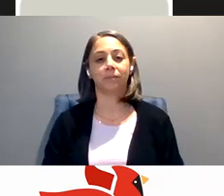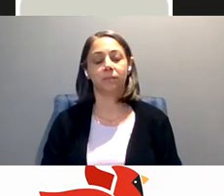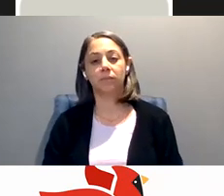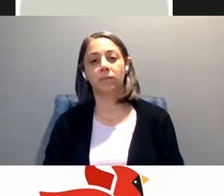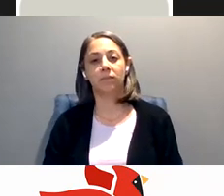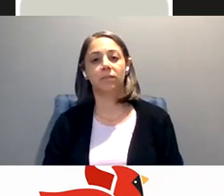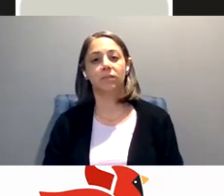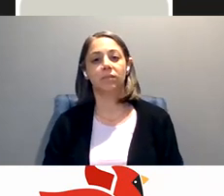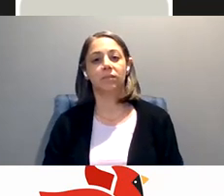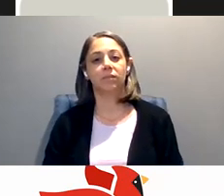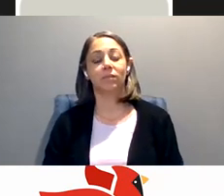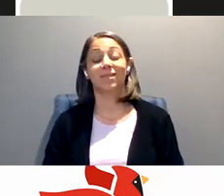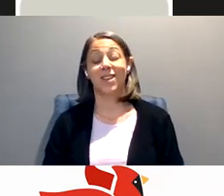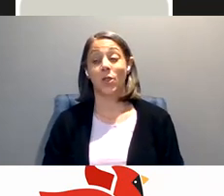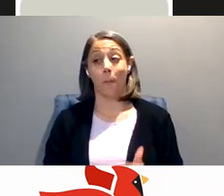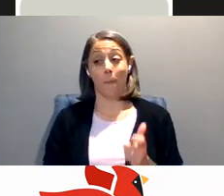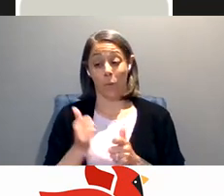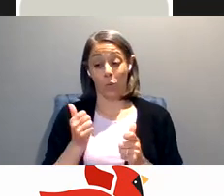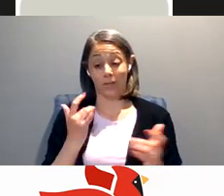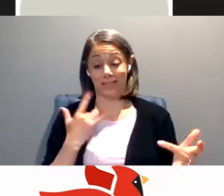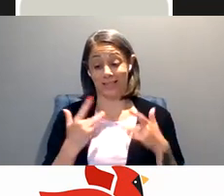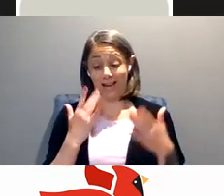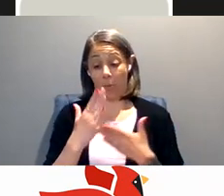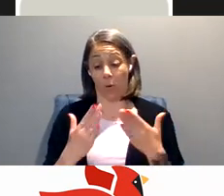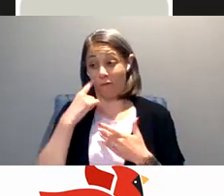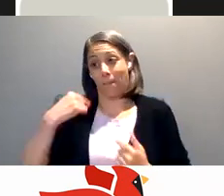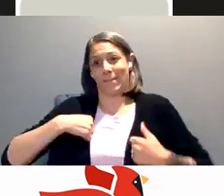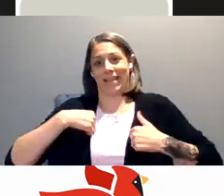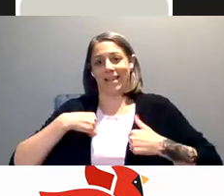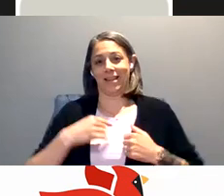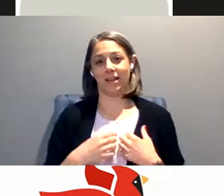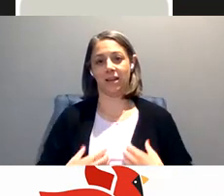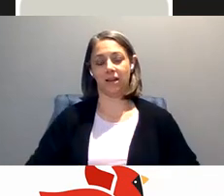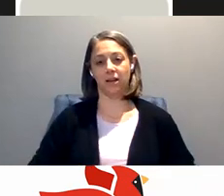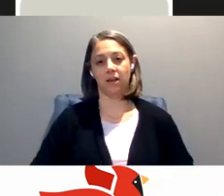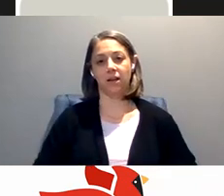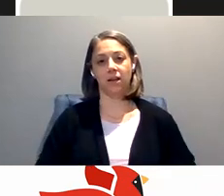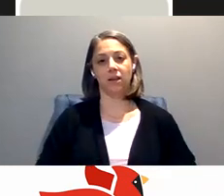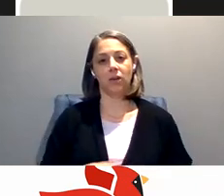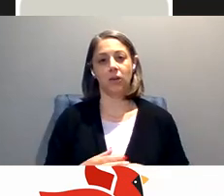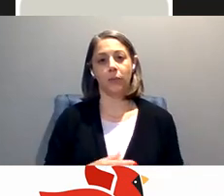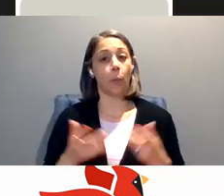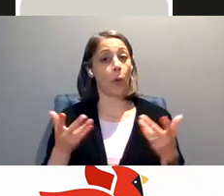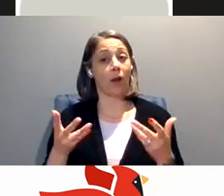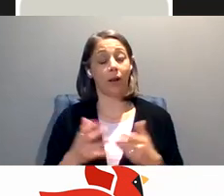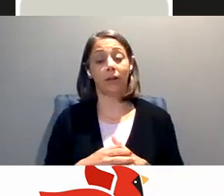Probably the most exciting part for me personally has been to